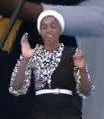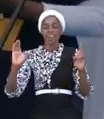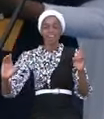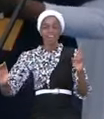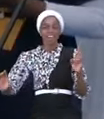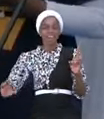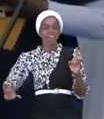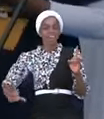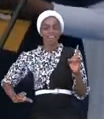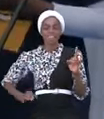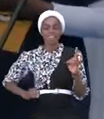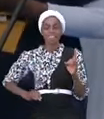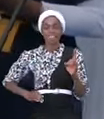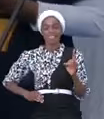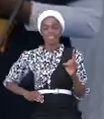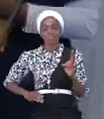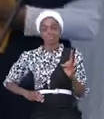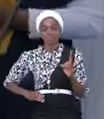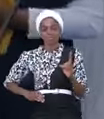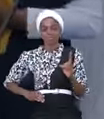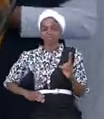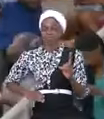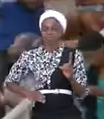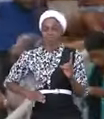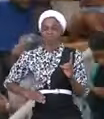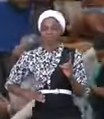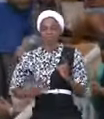through Christ.